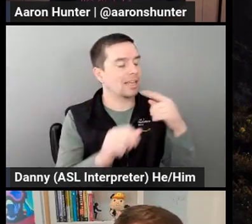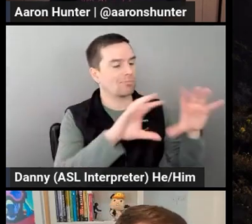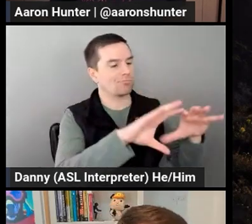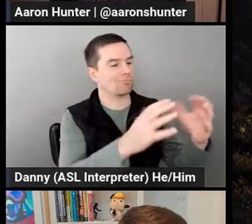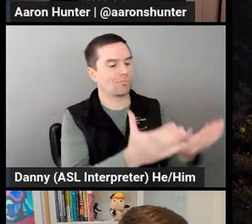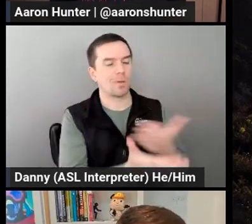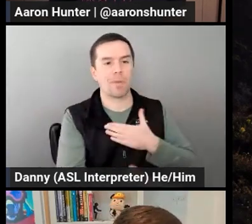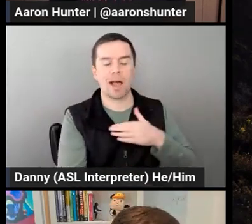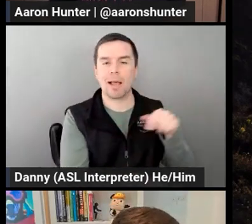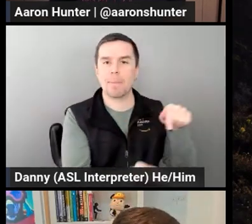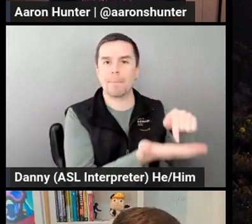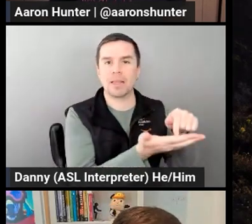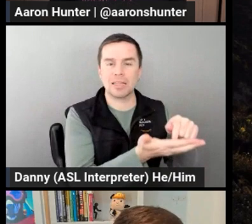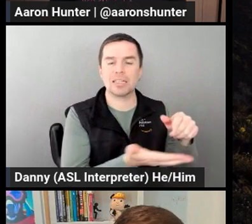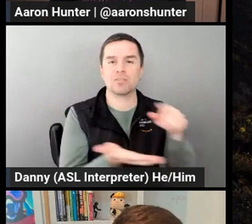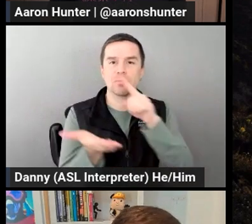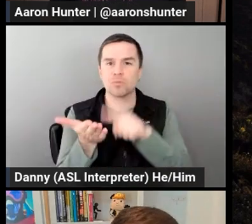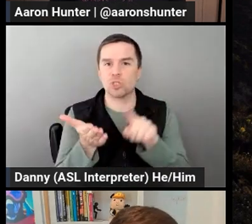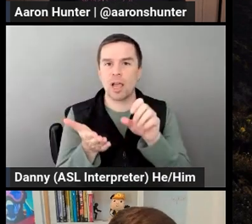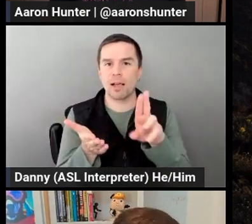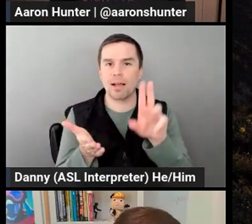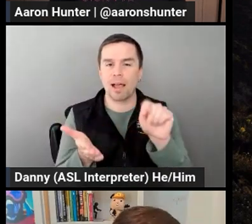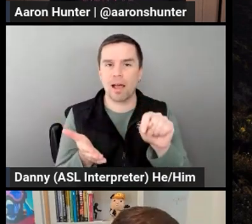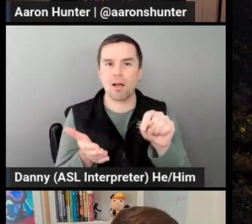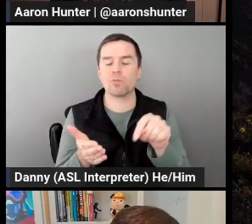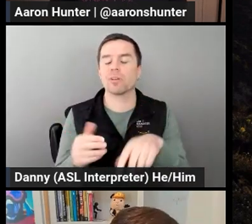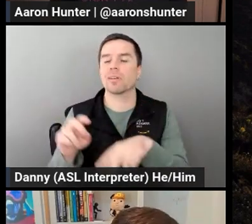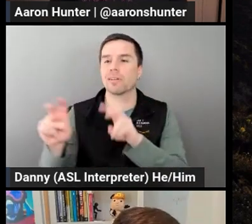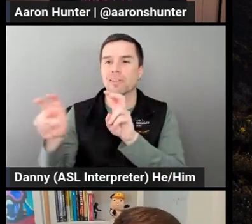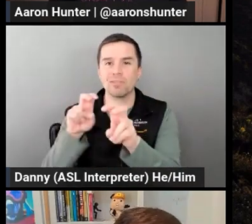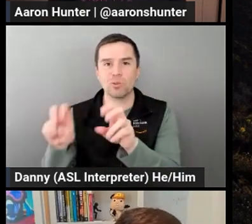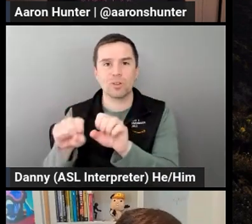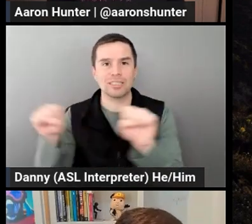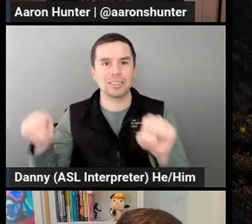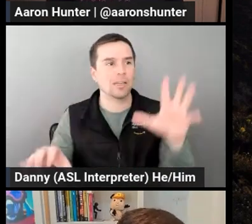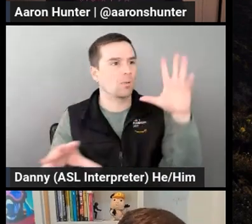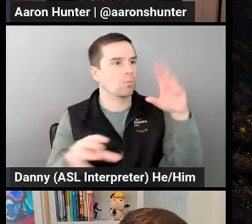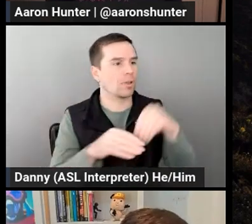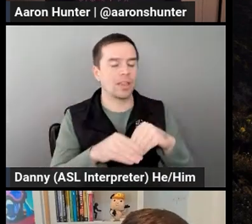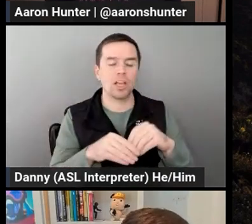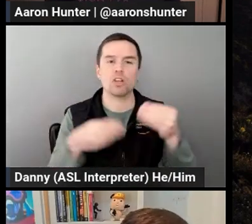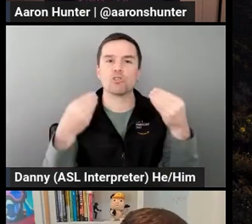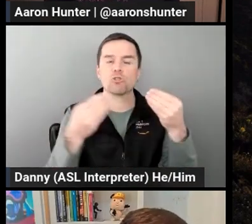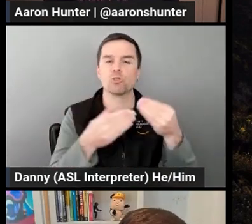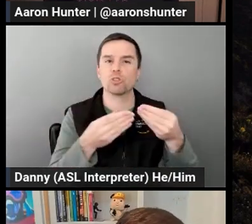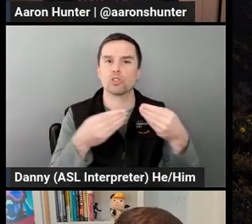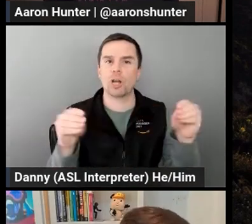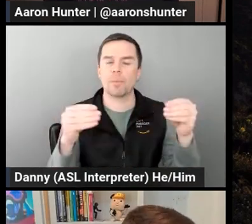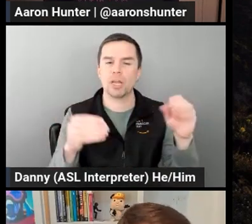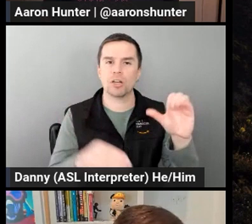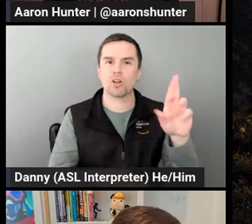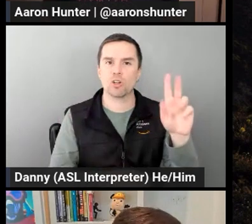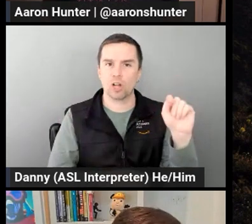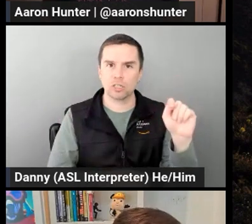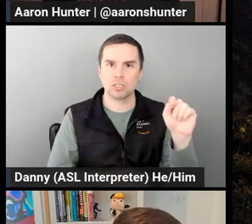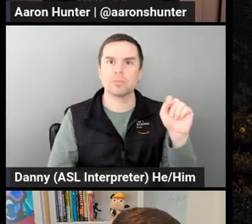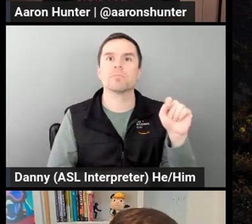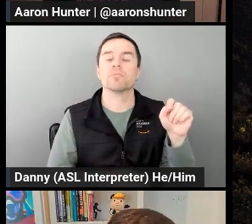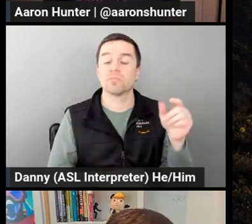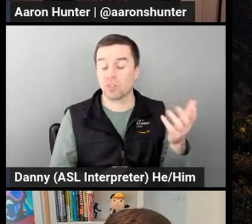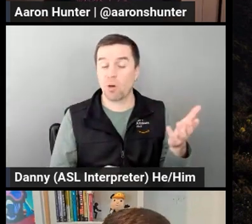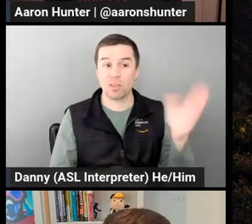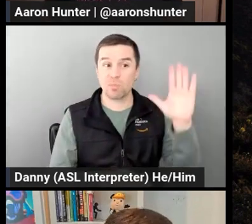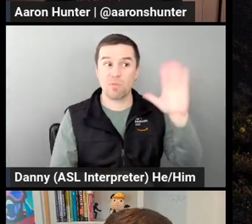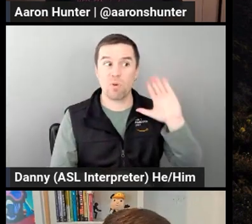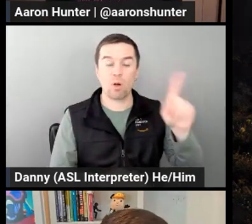checkout and inventory service in the cart context. And that's how you start to scale this visual, as I was talking about earlier, where you might have a 5,000